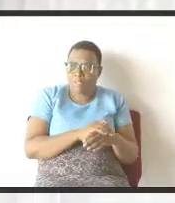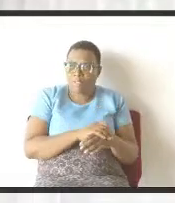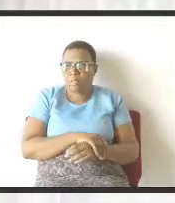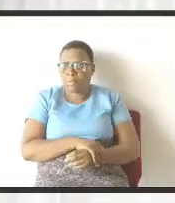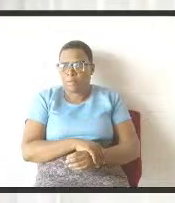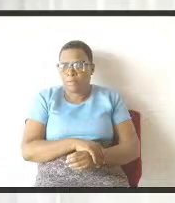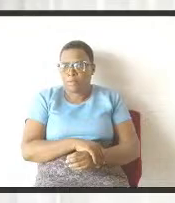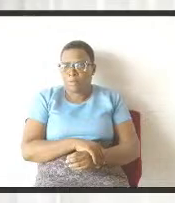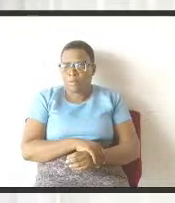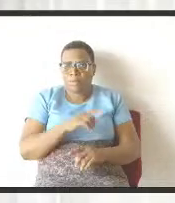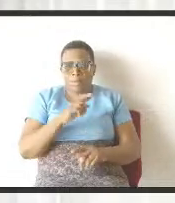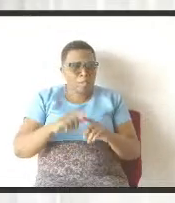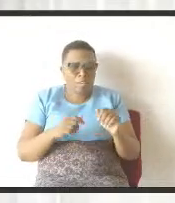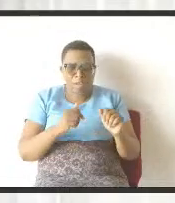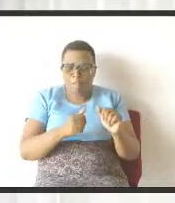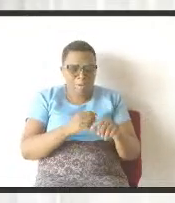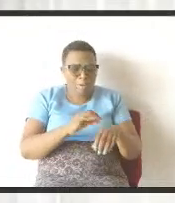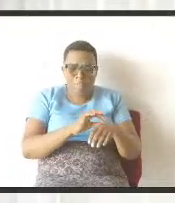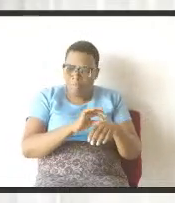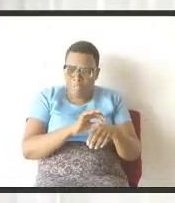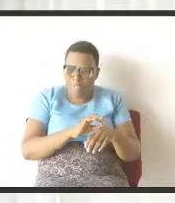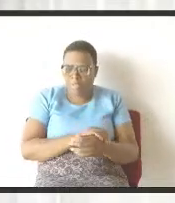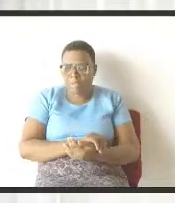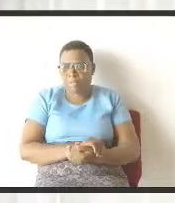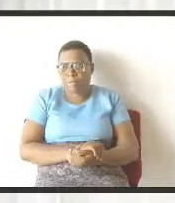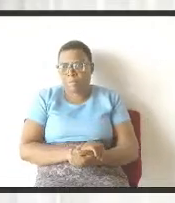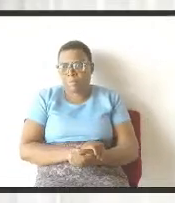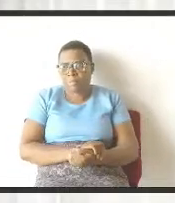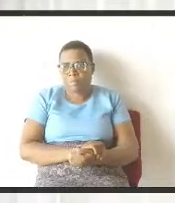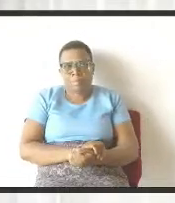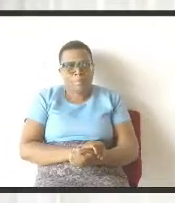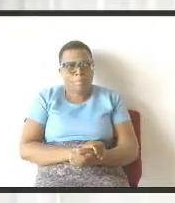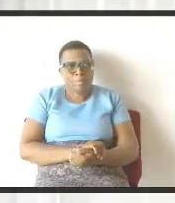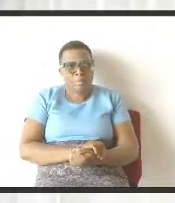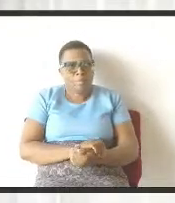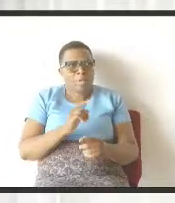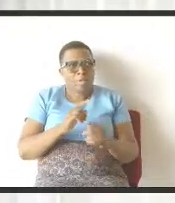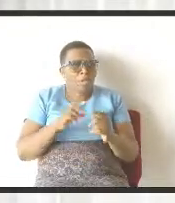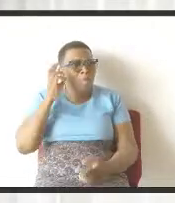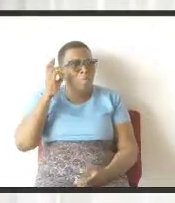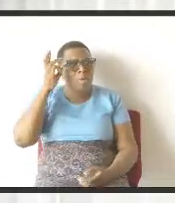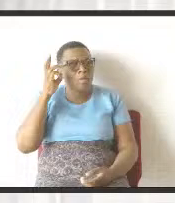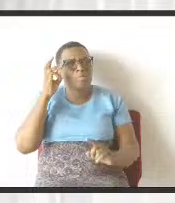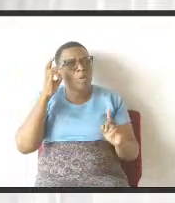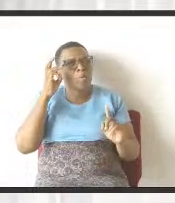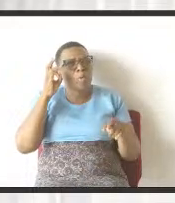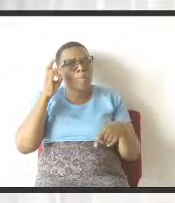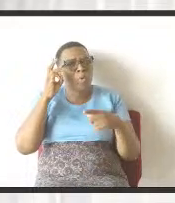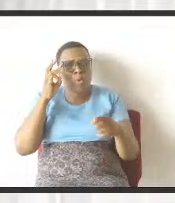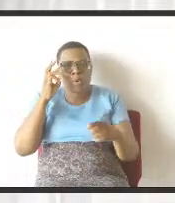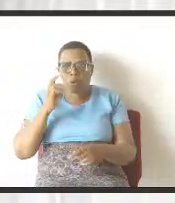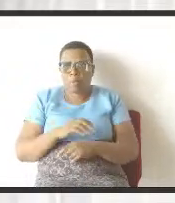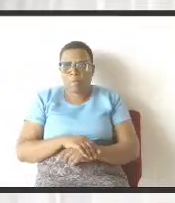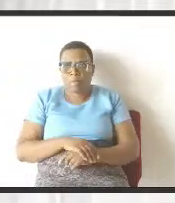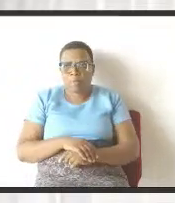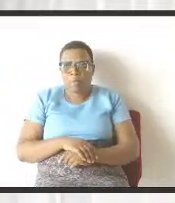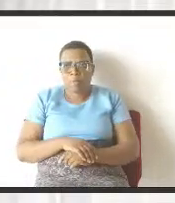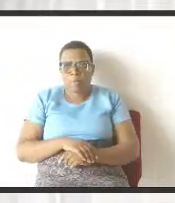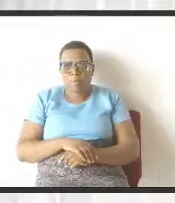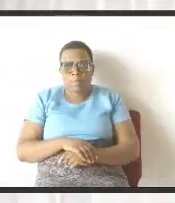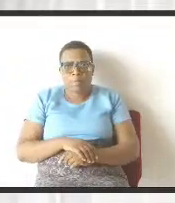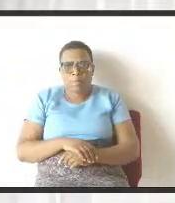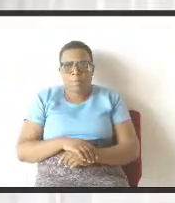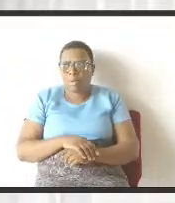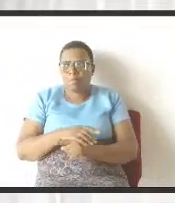Just don't wonder about not knowing where we are going. We have to set what? Goals. We have to set